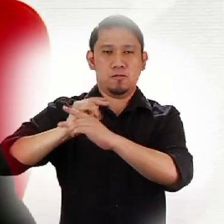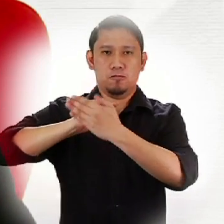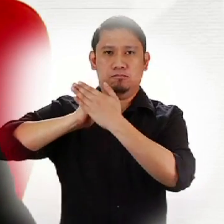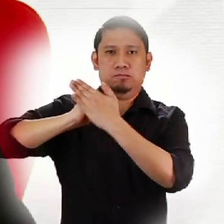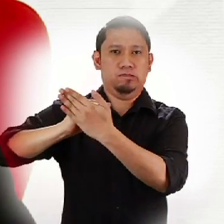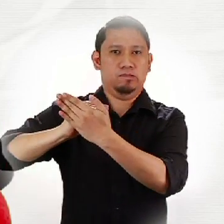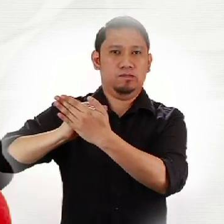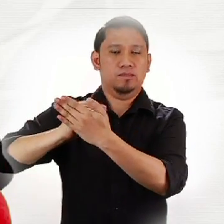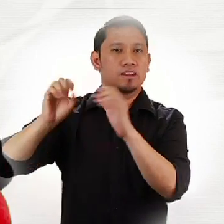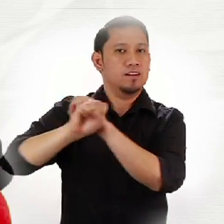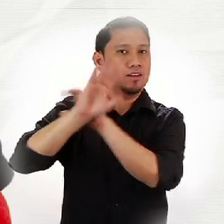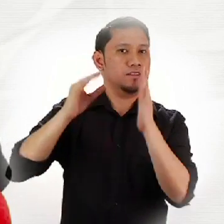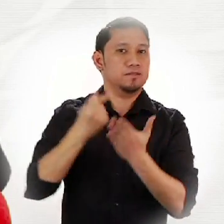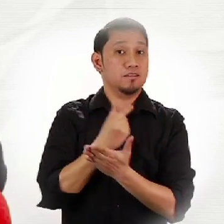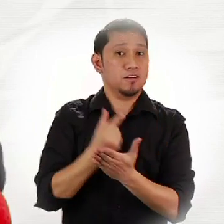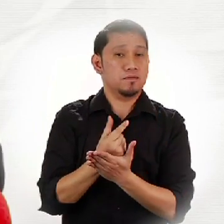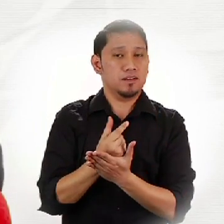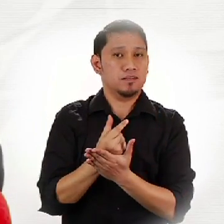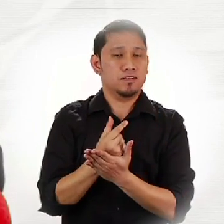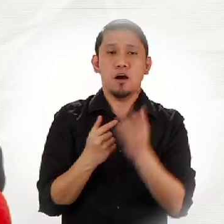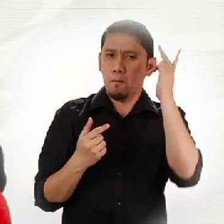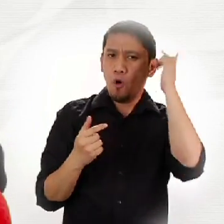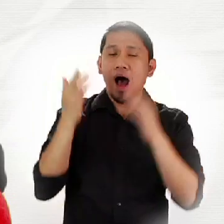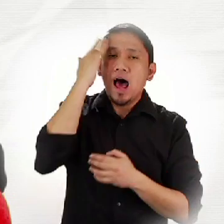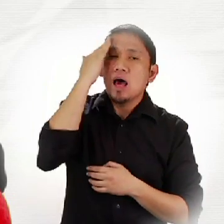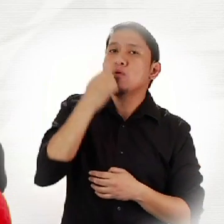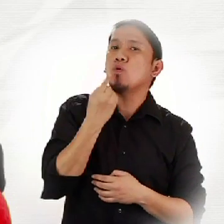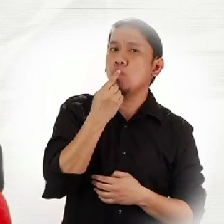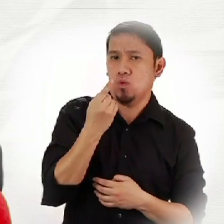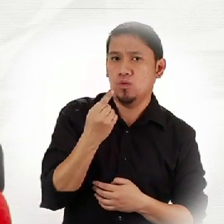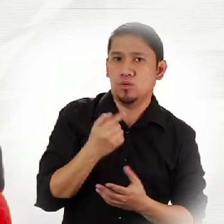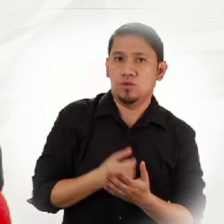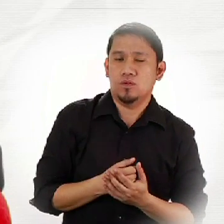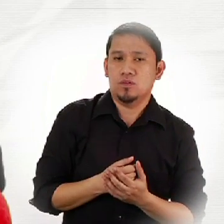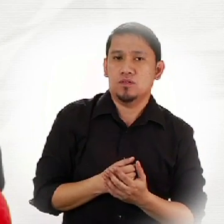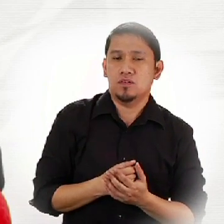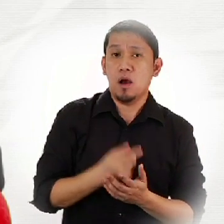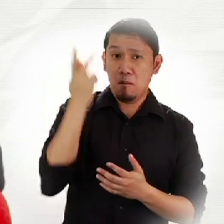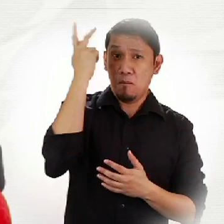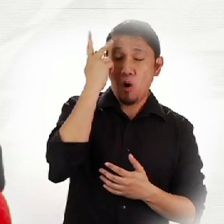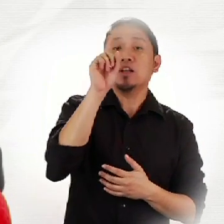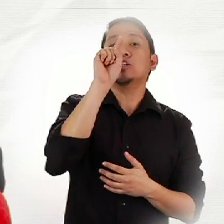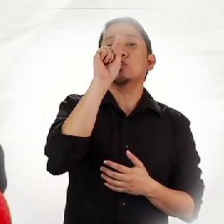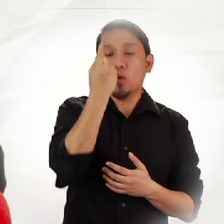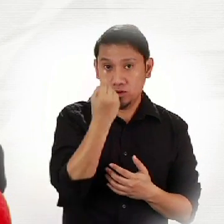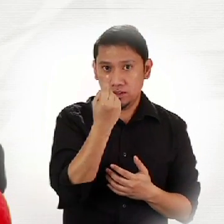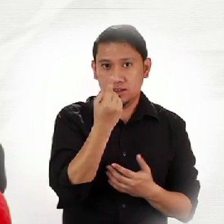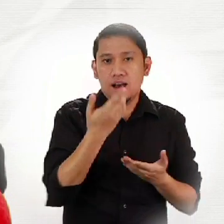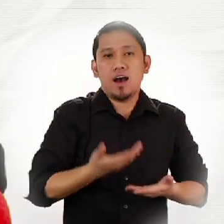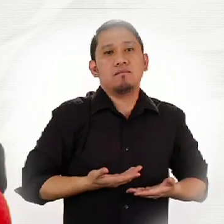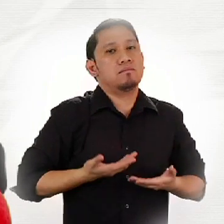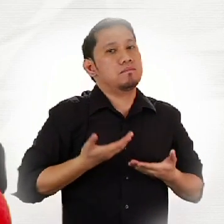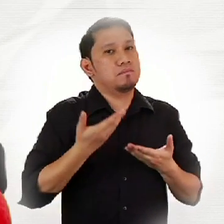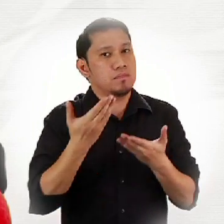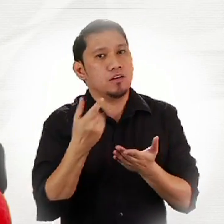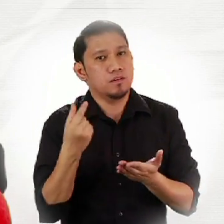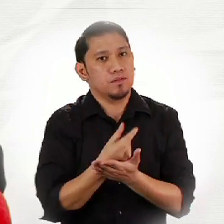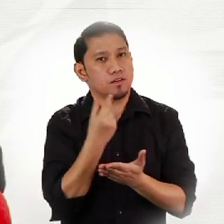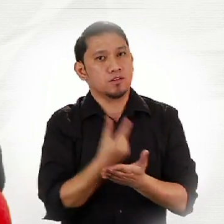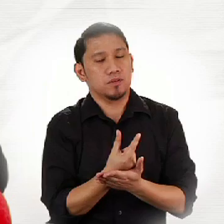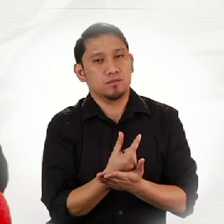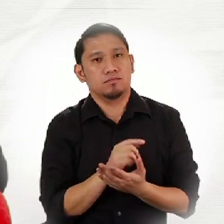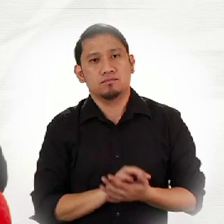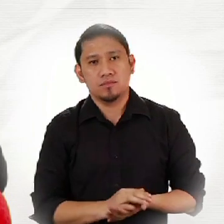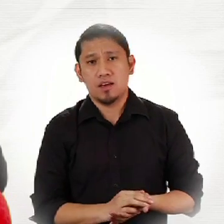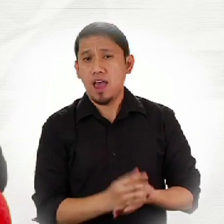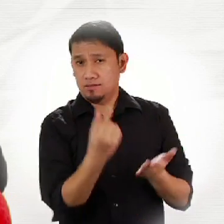gospel. He knows who he is. He is simply a bearer of the gospel. And